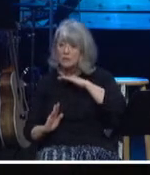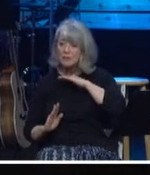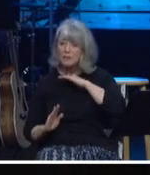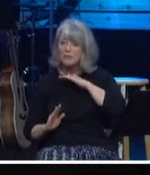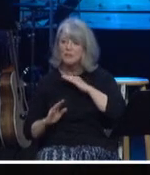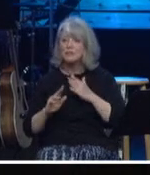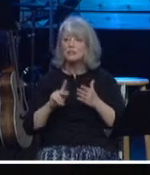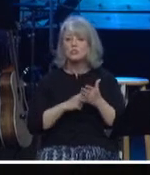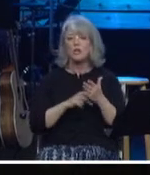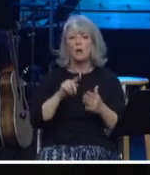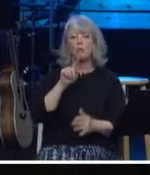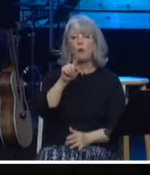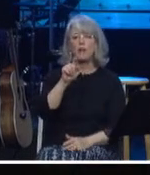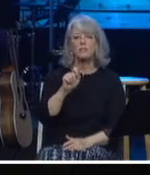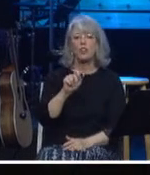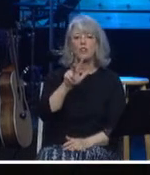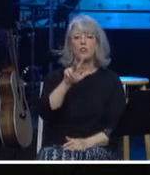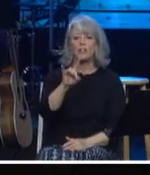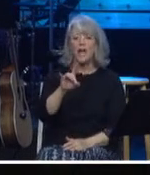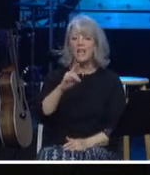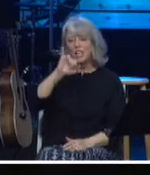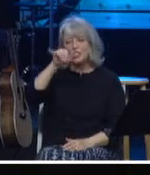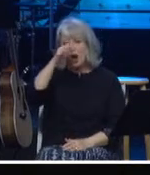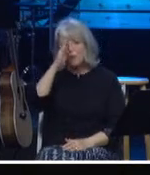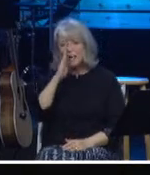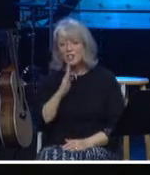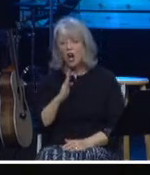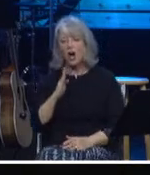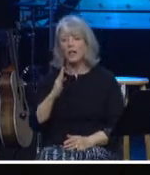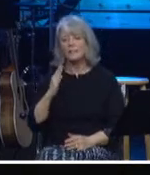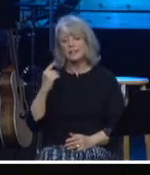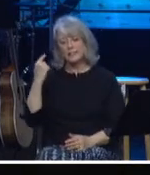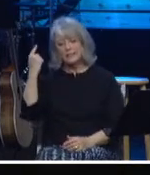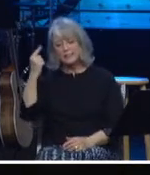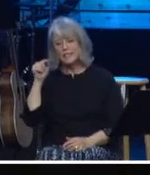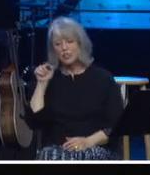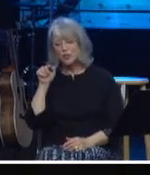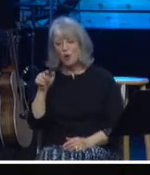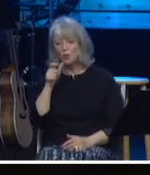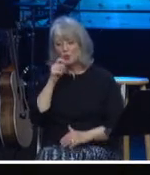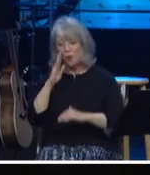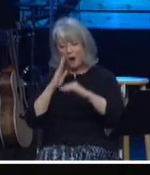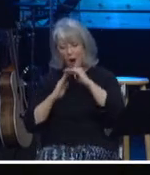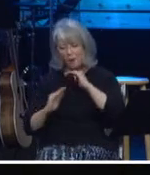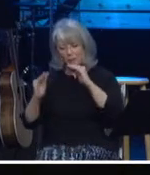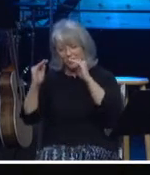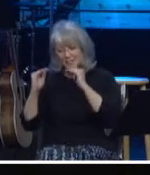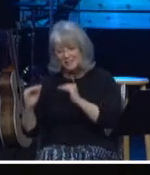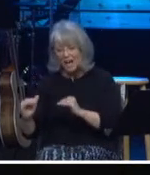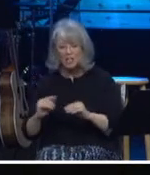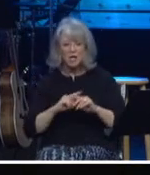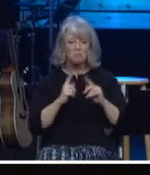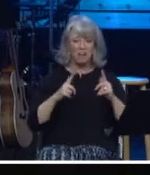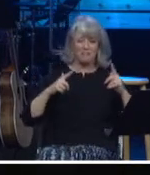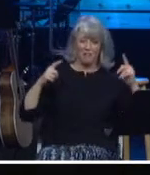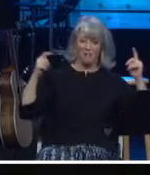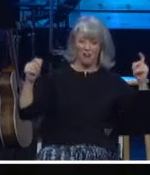Psalm 138, Yahweh regards the lowly, but the haughty,